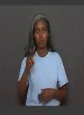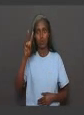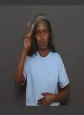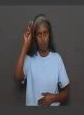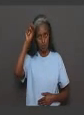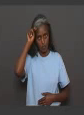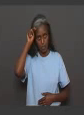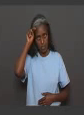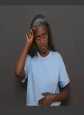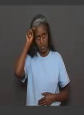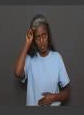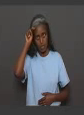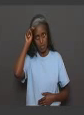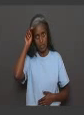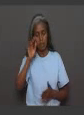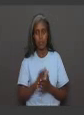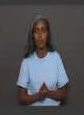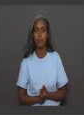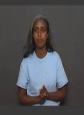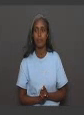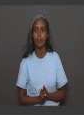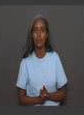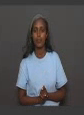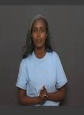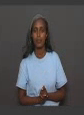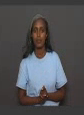1.02 to the power of n.